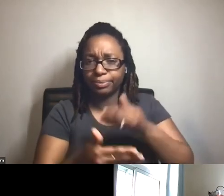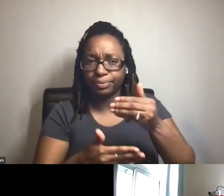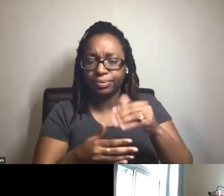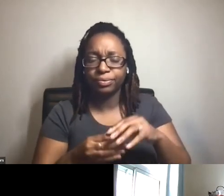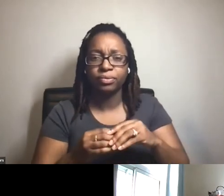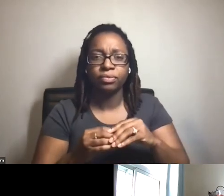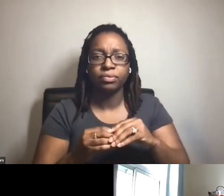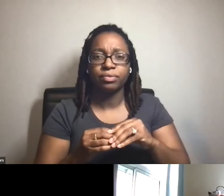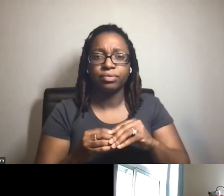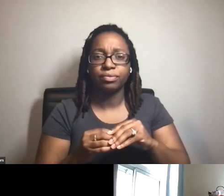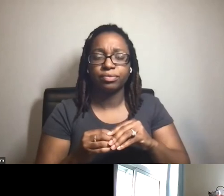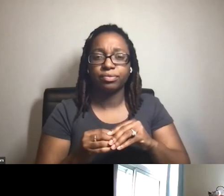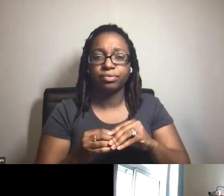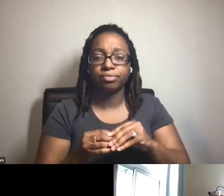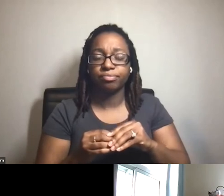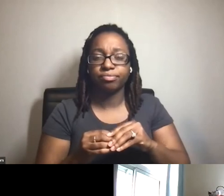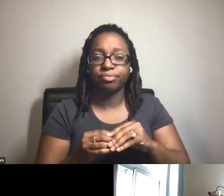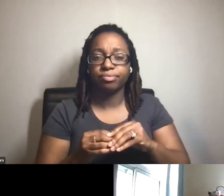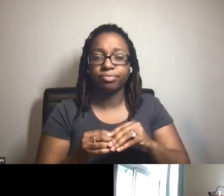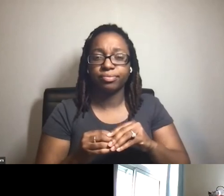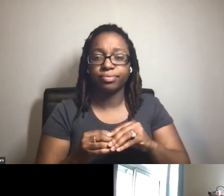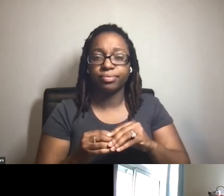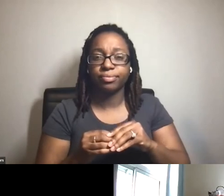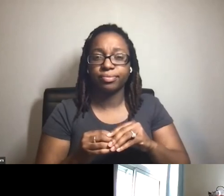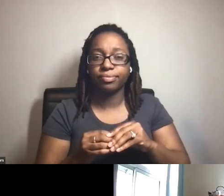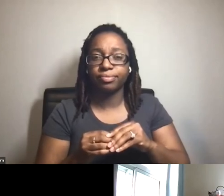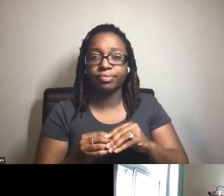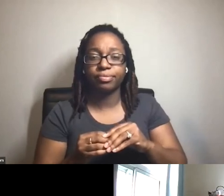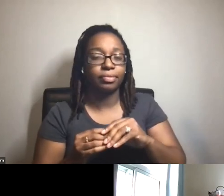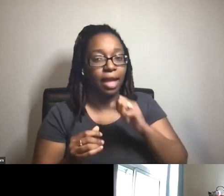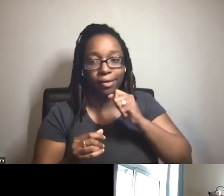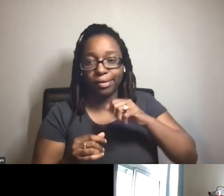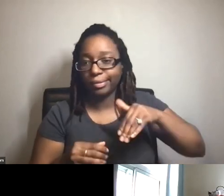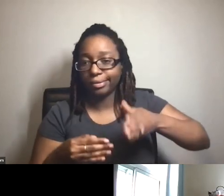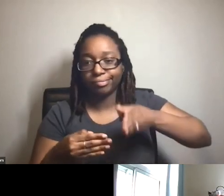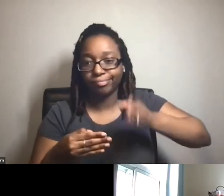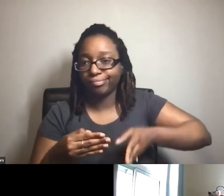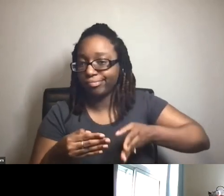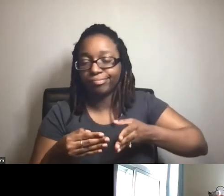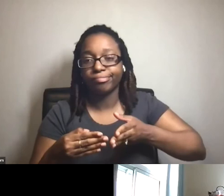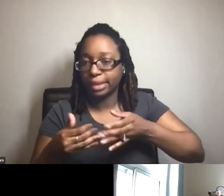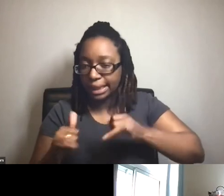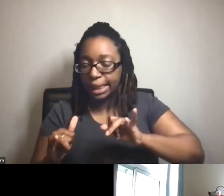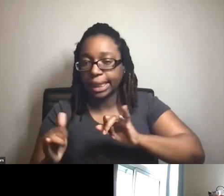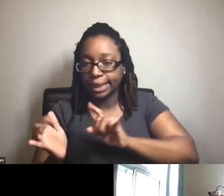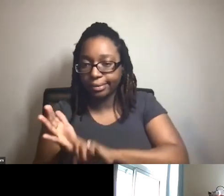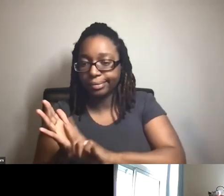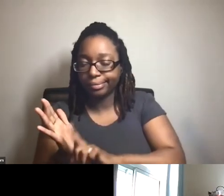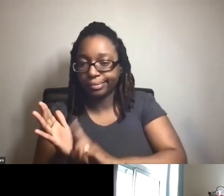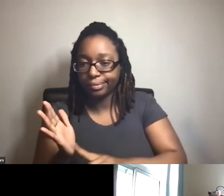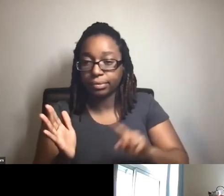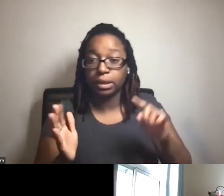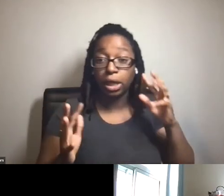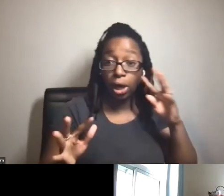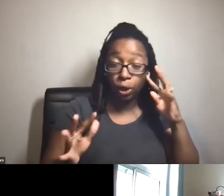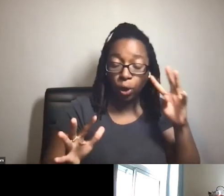and haven't been nearly as finalized as the audio. It's been harder to, for a lot of these, we've